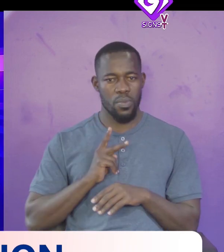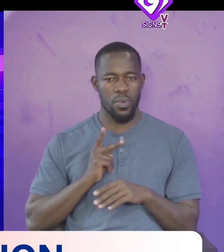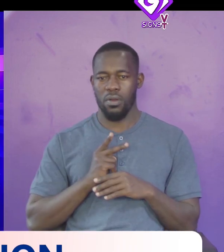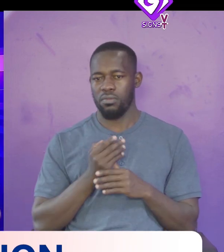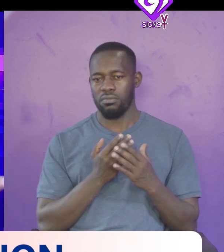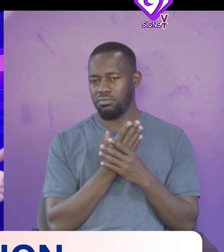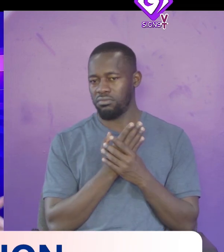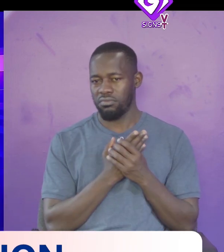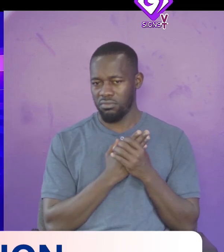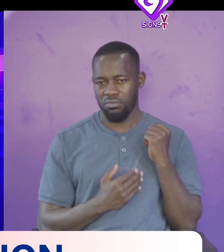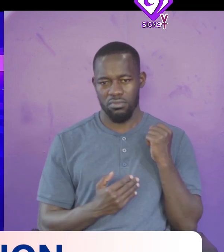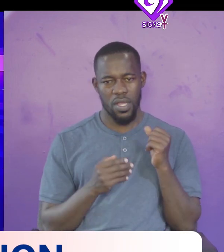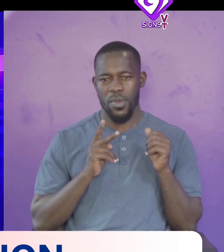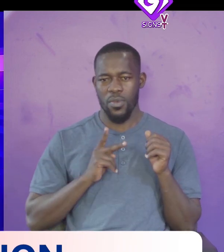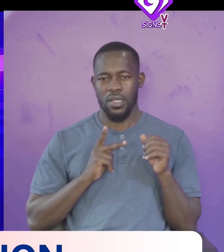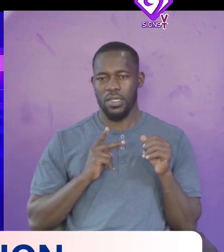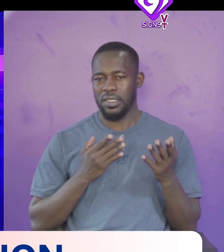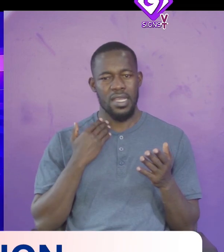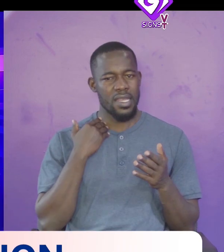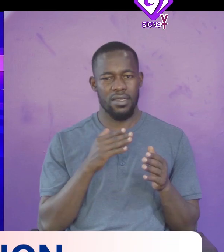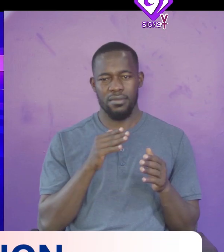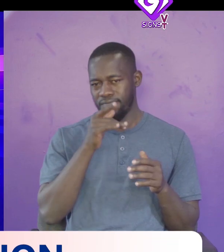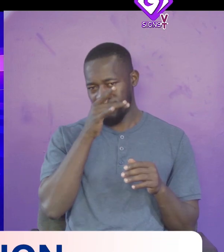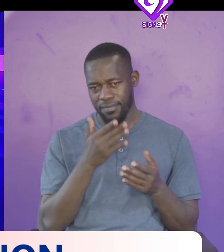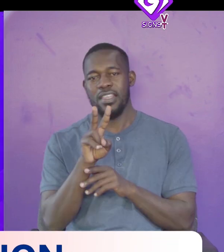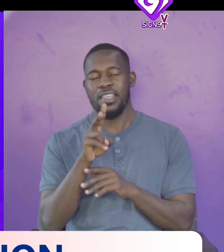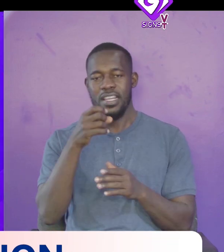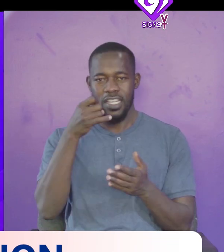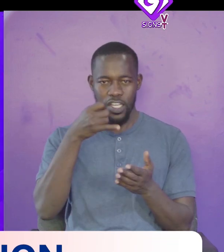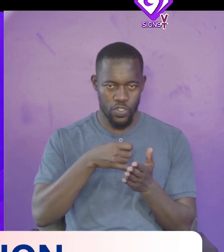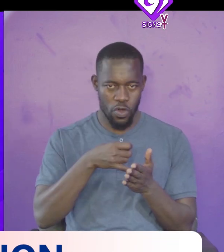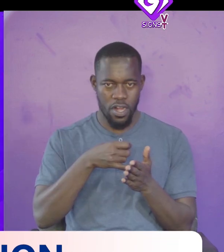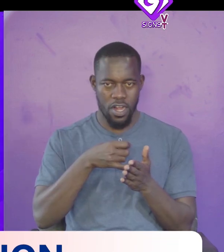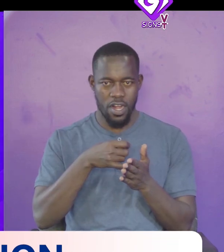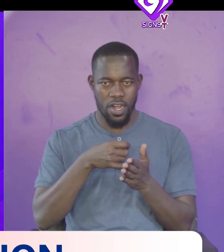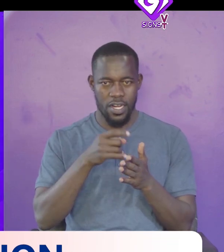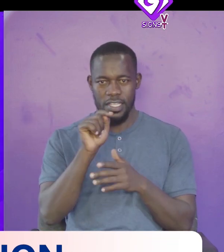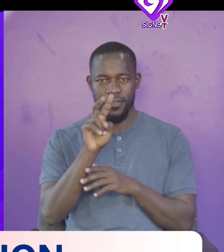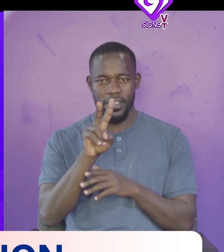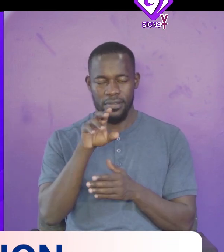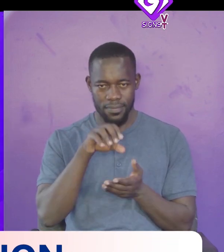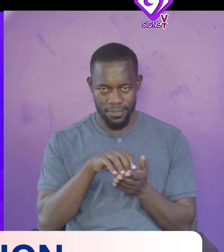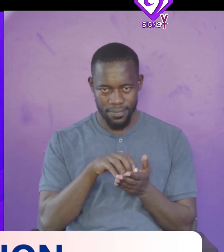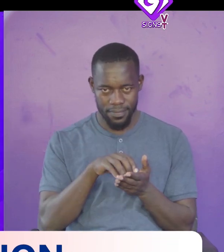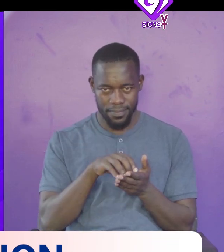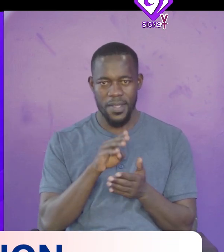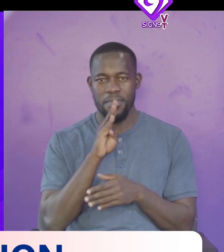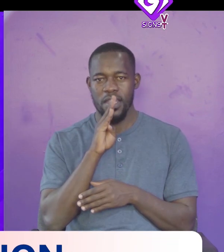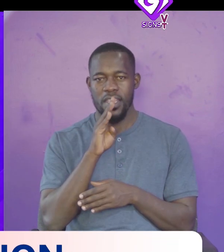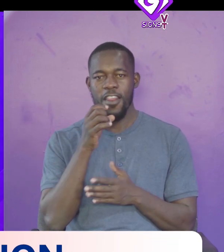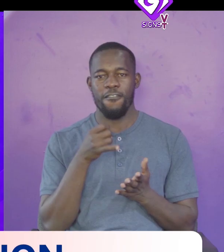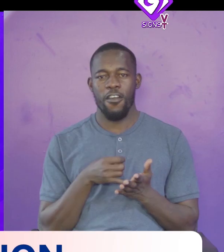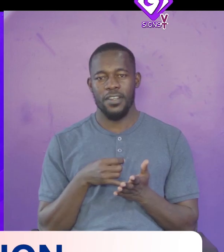what you say something and it doesn't appear in the report. Why would you waste your time? Be included.